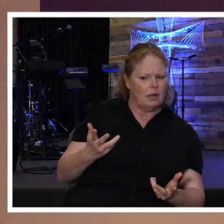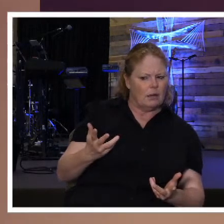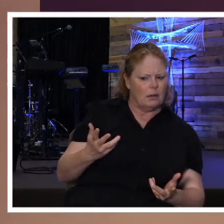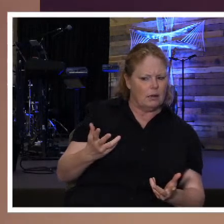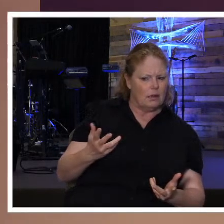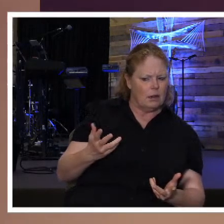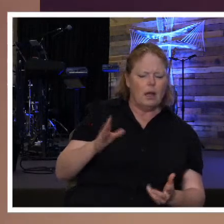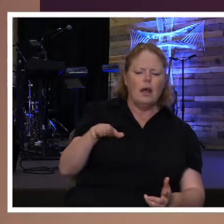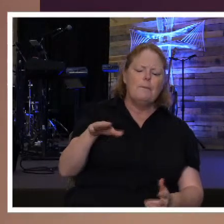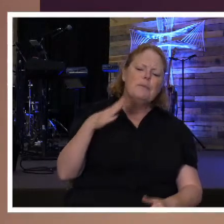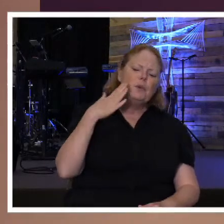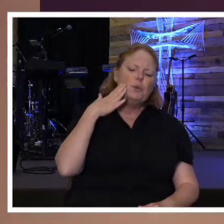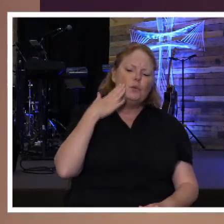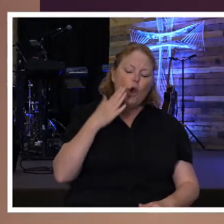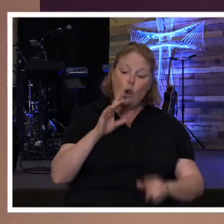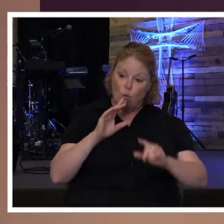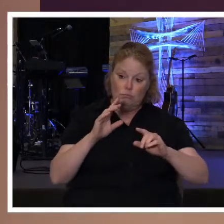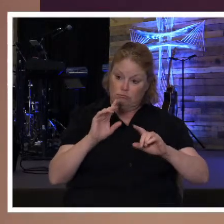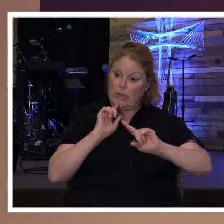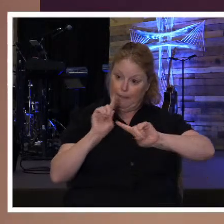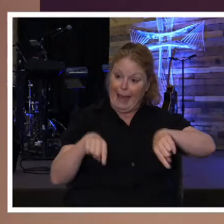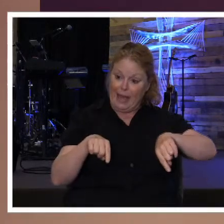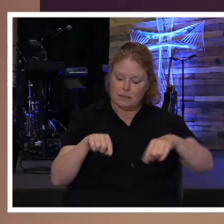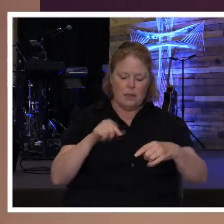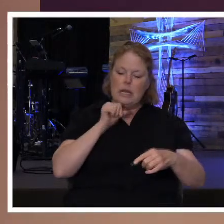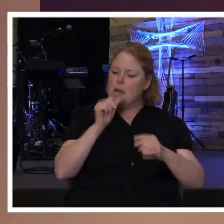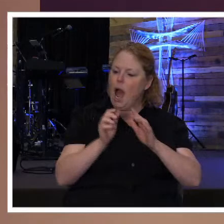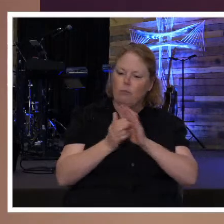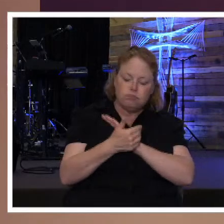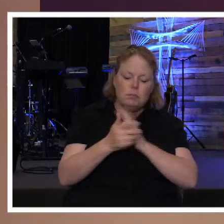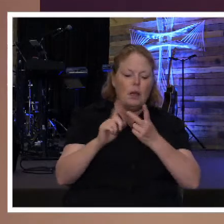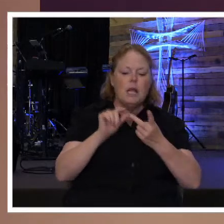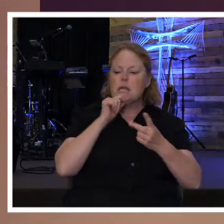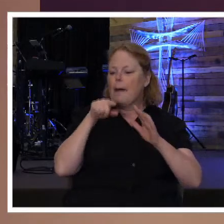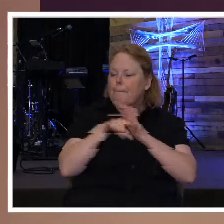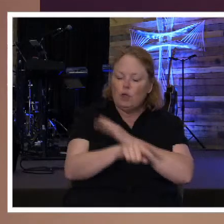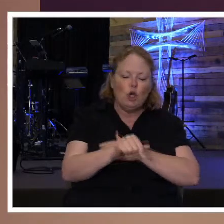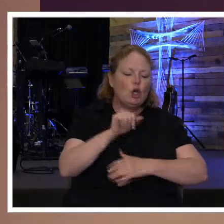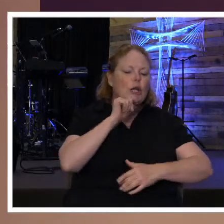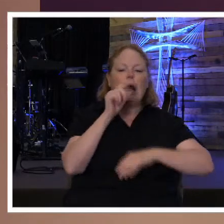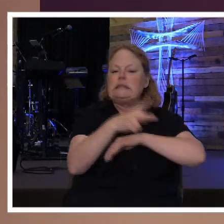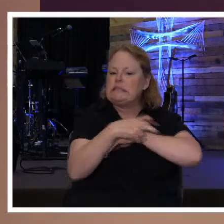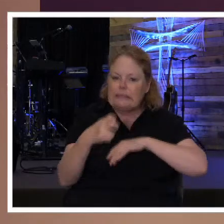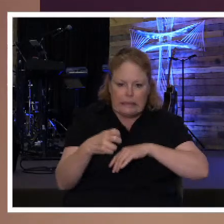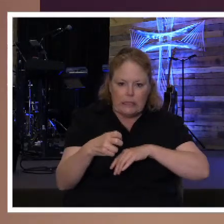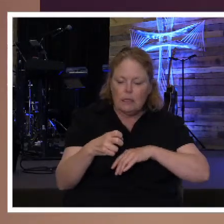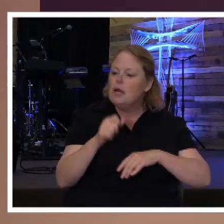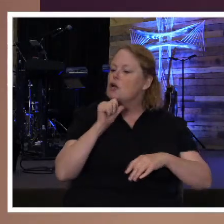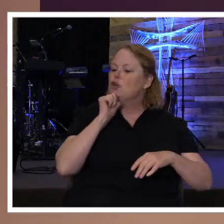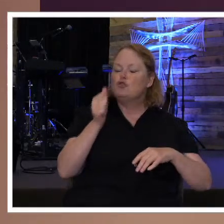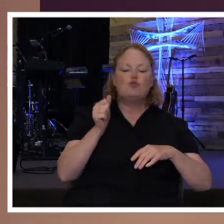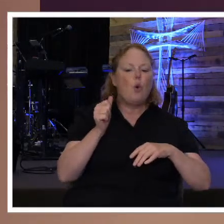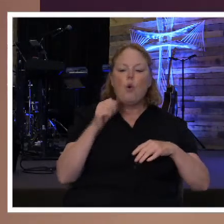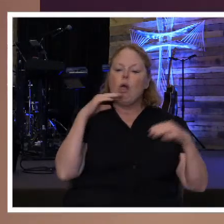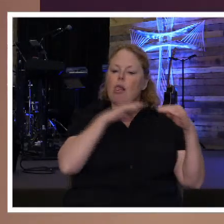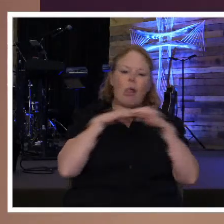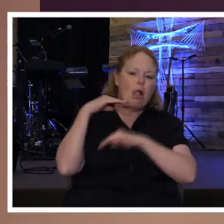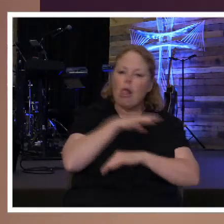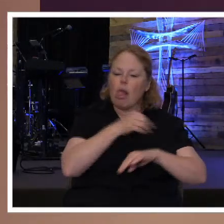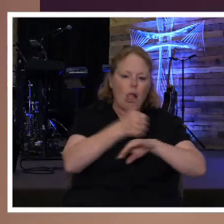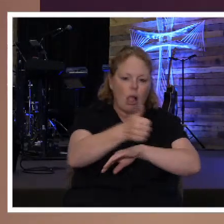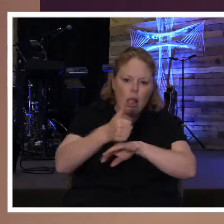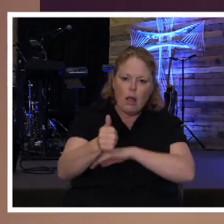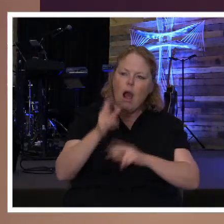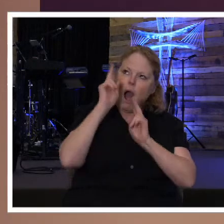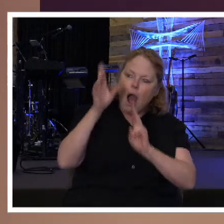then he says this: 'You know the commands, that you shall not commit adultery, you shall not murder, you shall not steal, you shall not give false testimony, honor